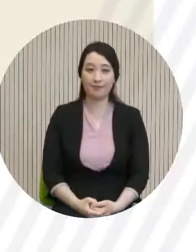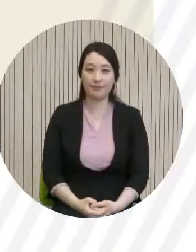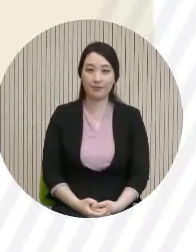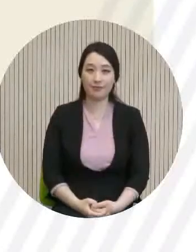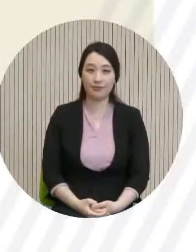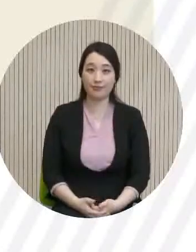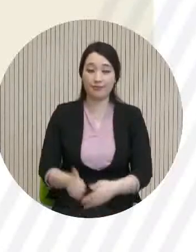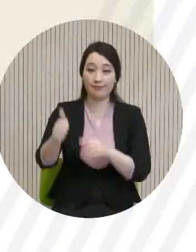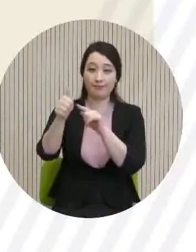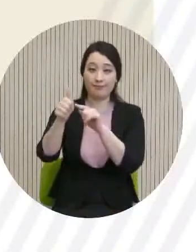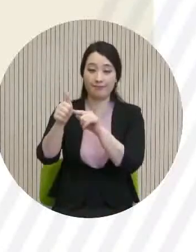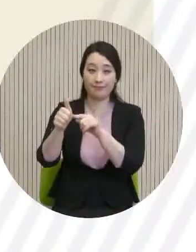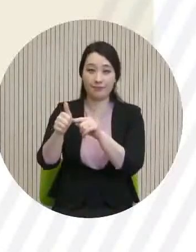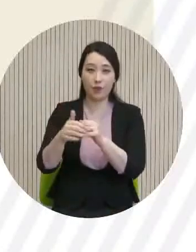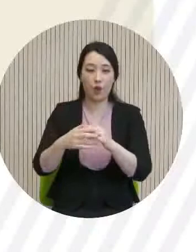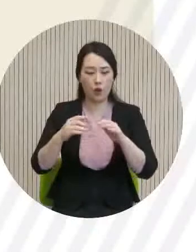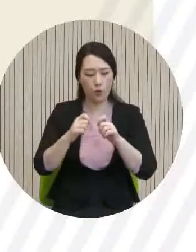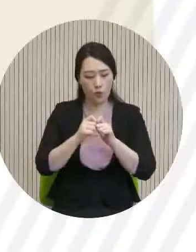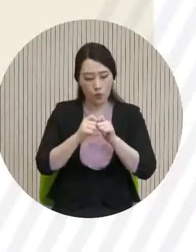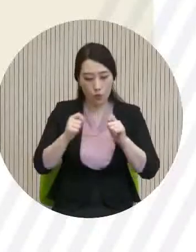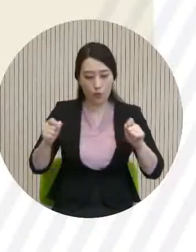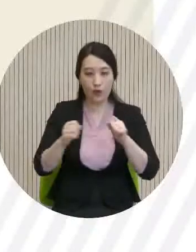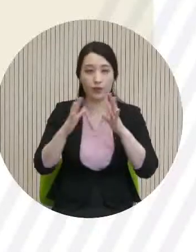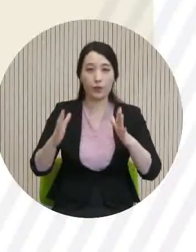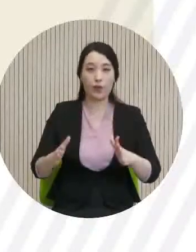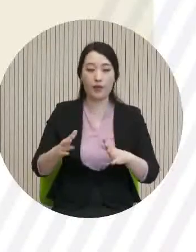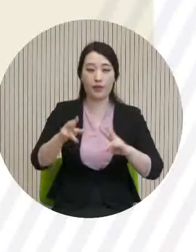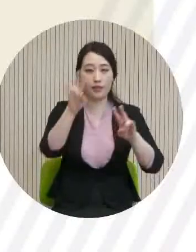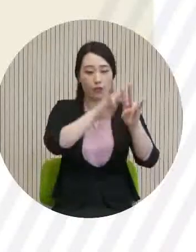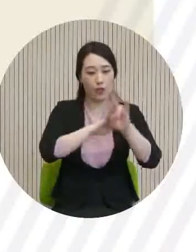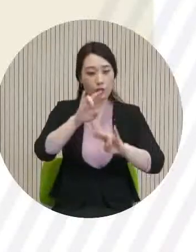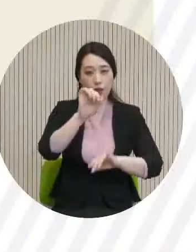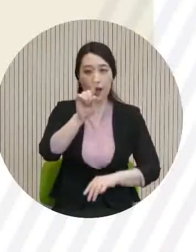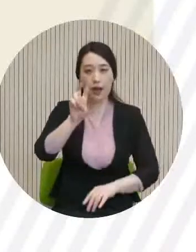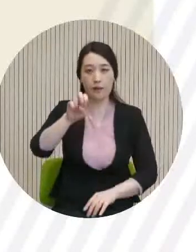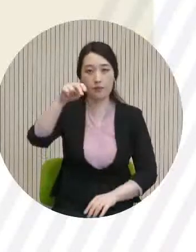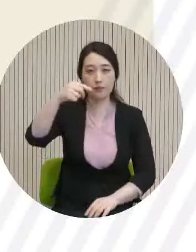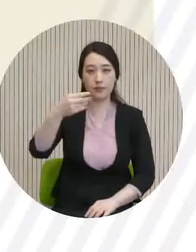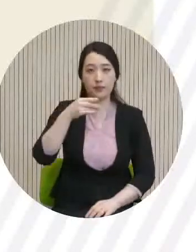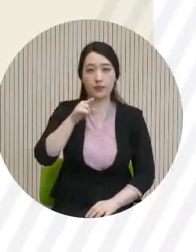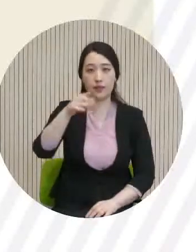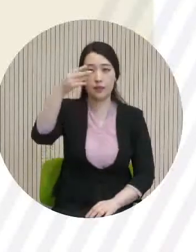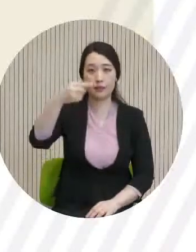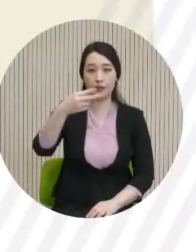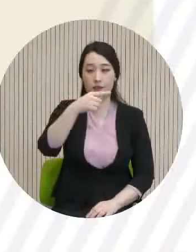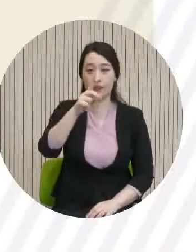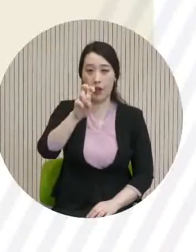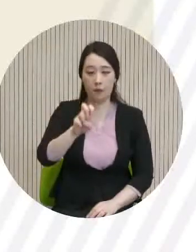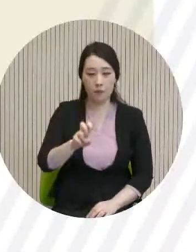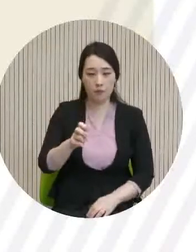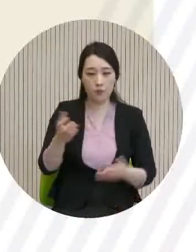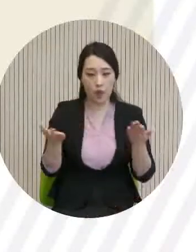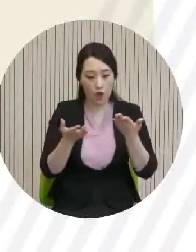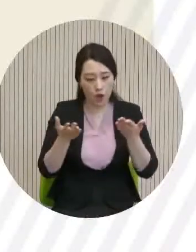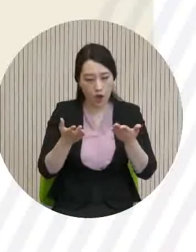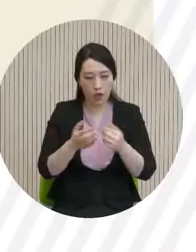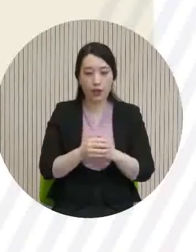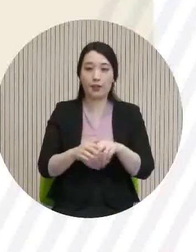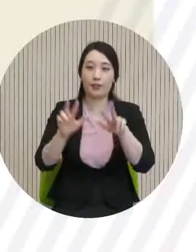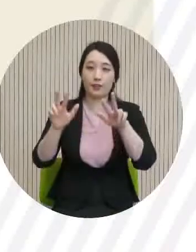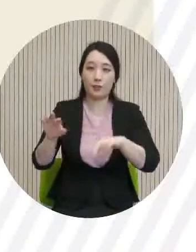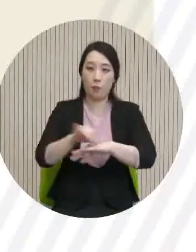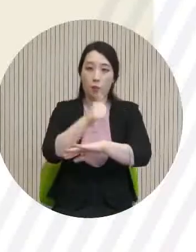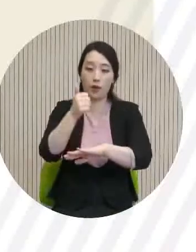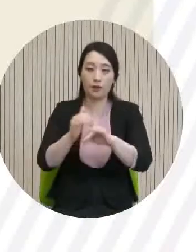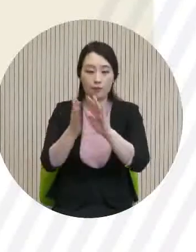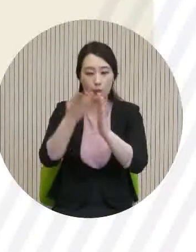KB. Mr. Adrien Langendonk have long worked for the publishers in the